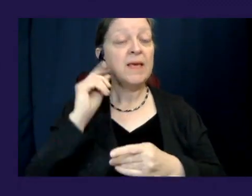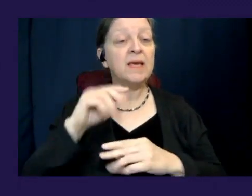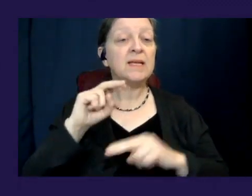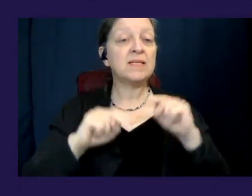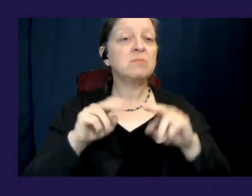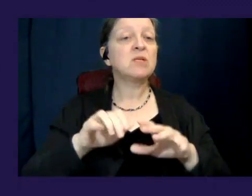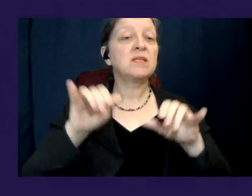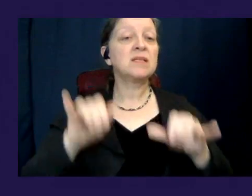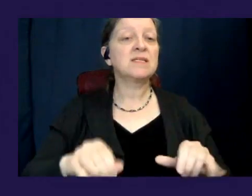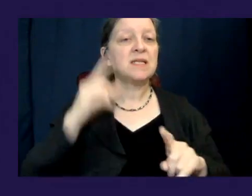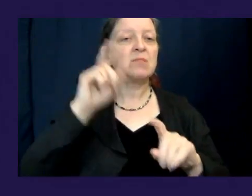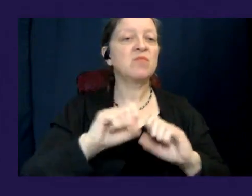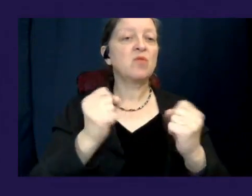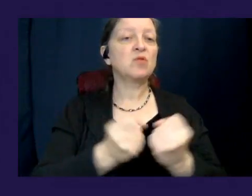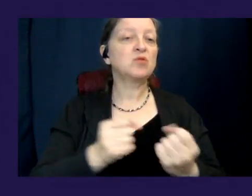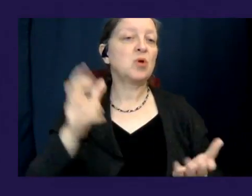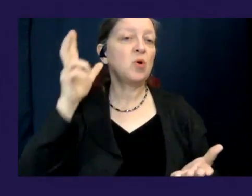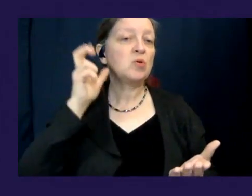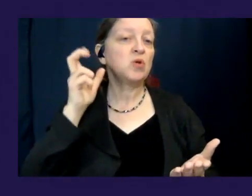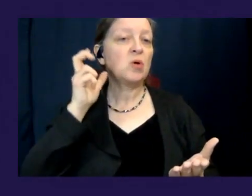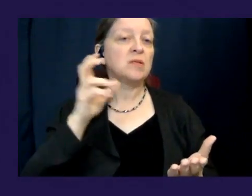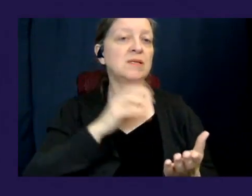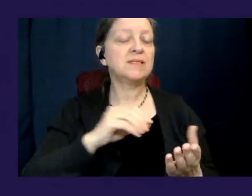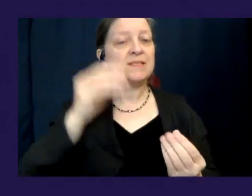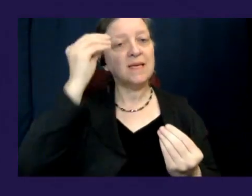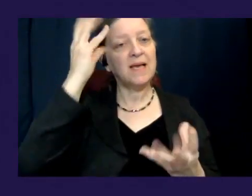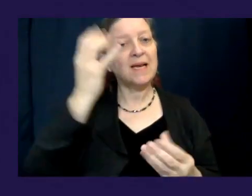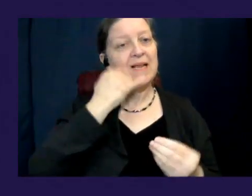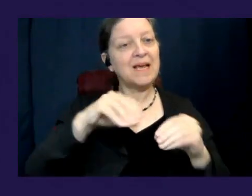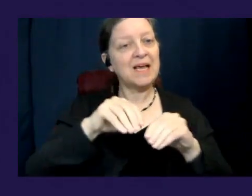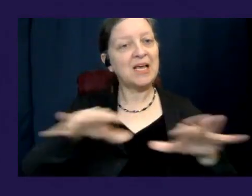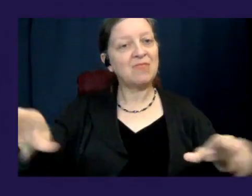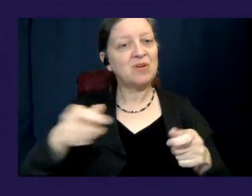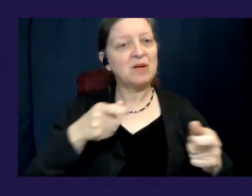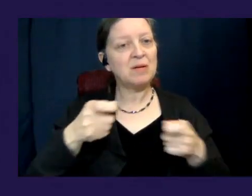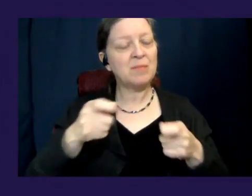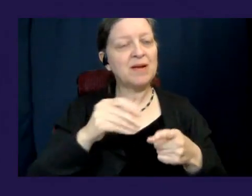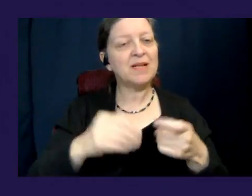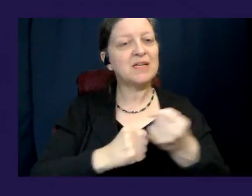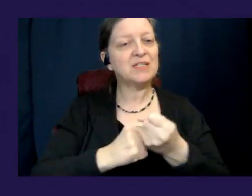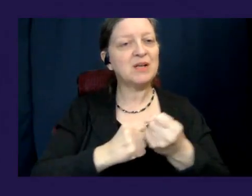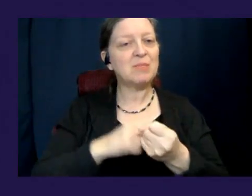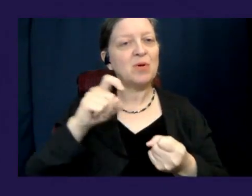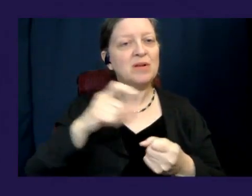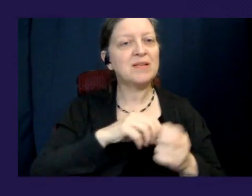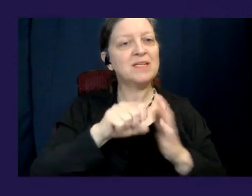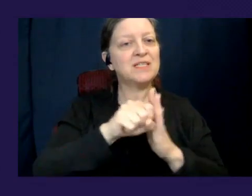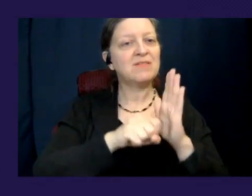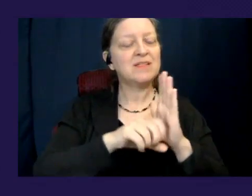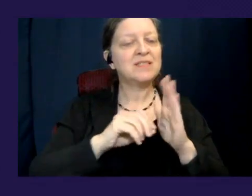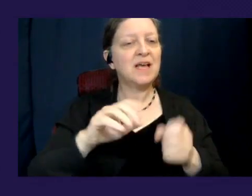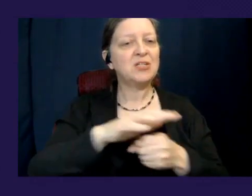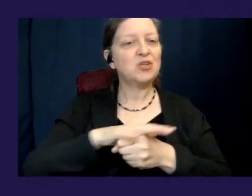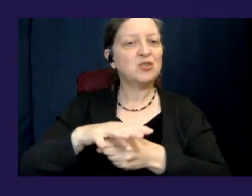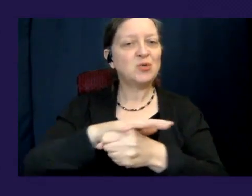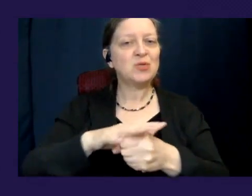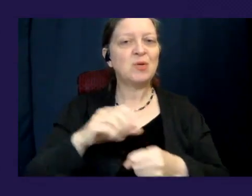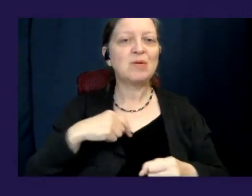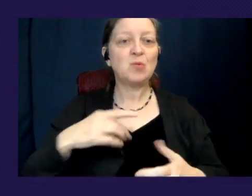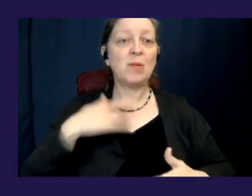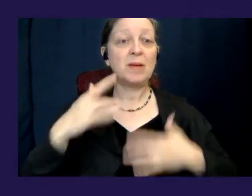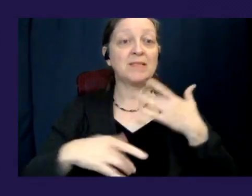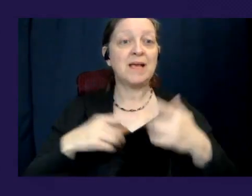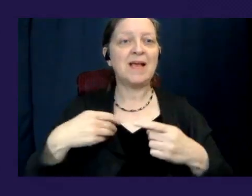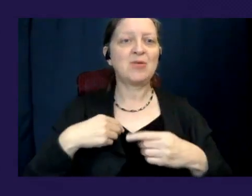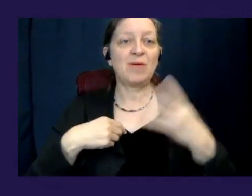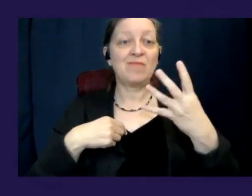work, supporting the needs of states and jurisdictions. So I'm really excited that you have all four of these perspectives that you'll be able to hear from today.